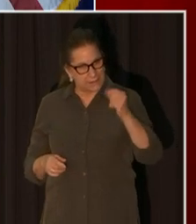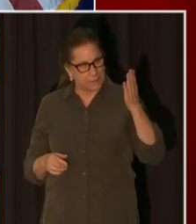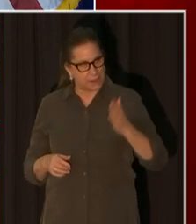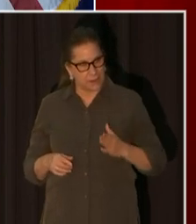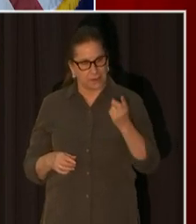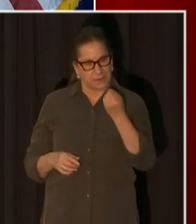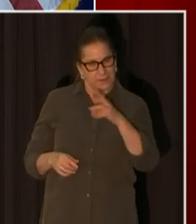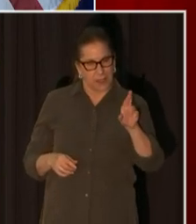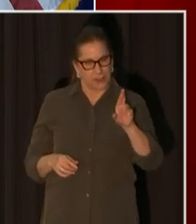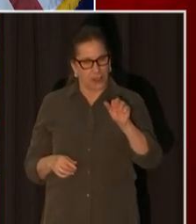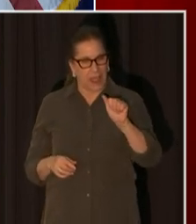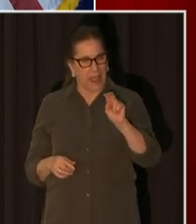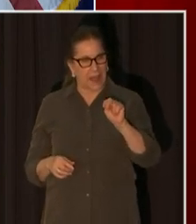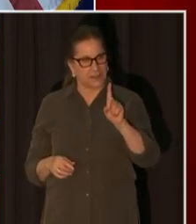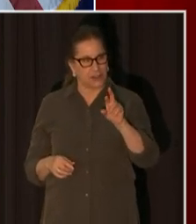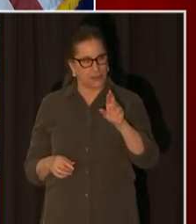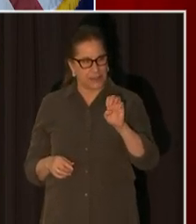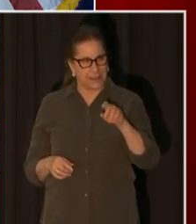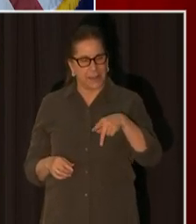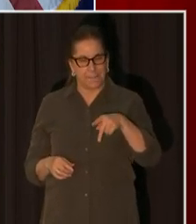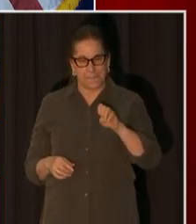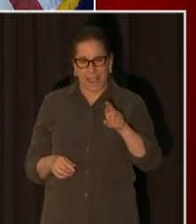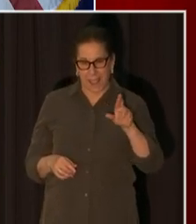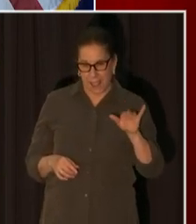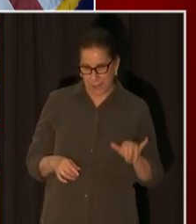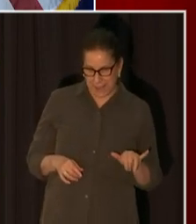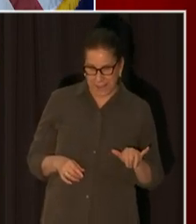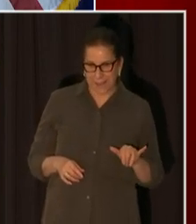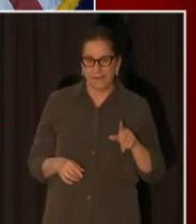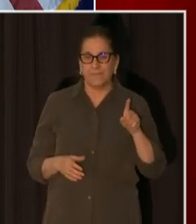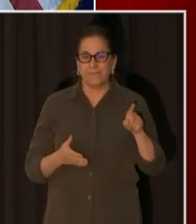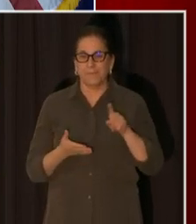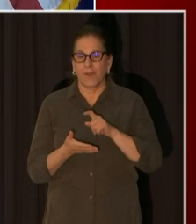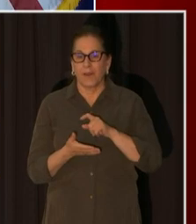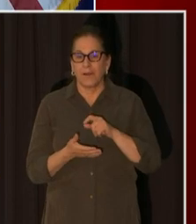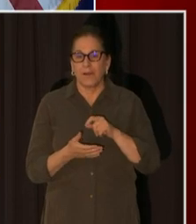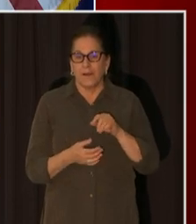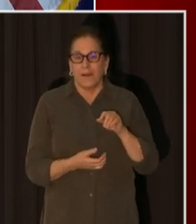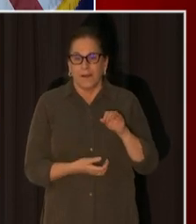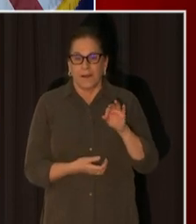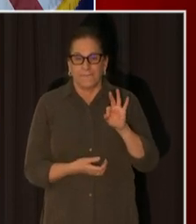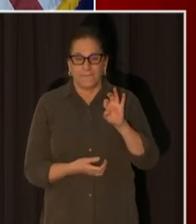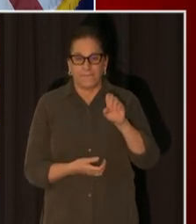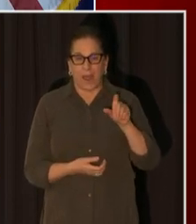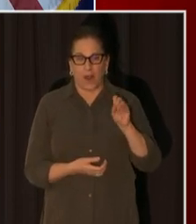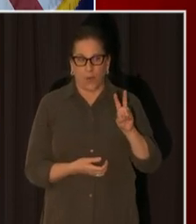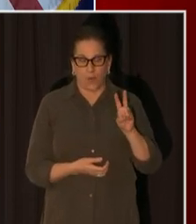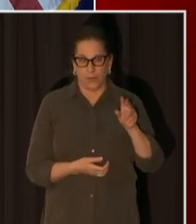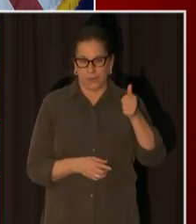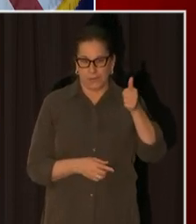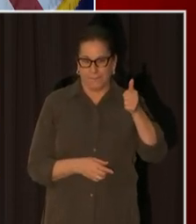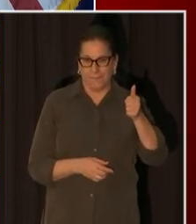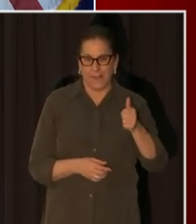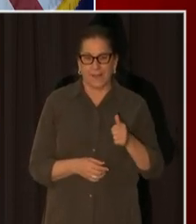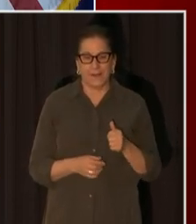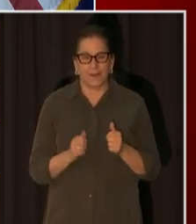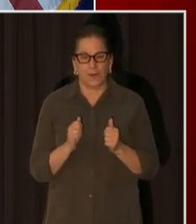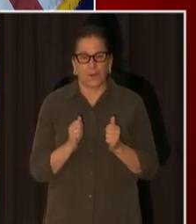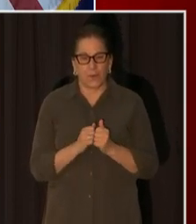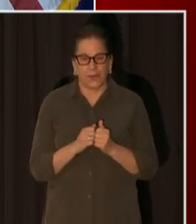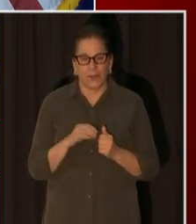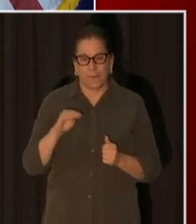Dr. Andre Perry. He's a fellow in the Metropolitan Policy Group at Brookings Institution,